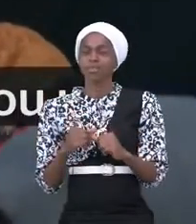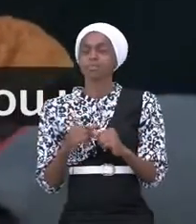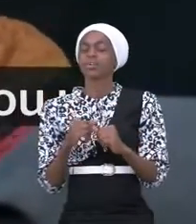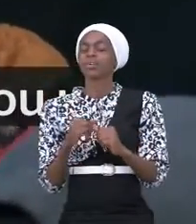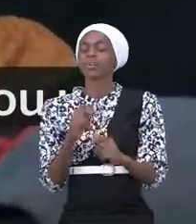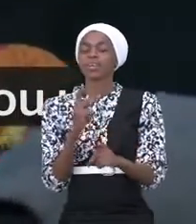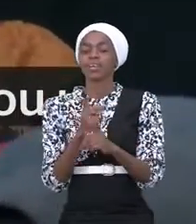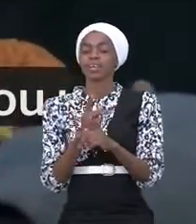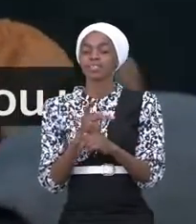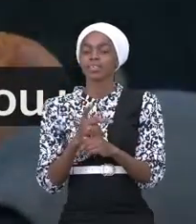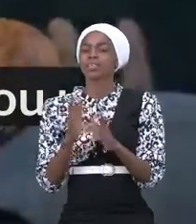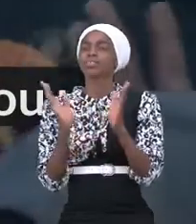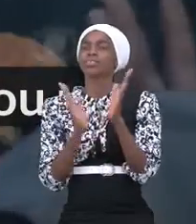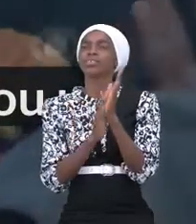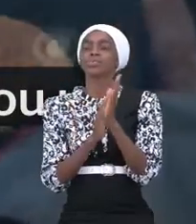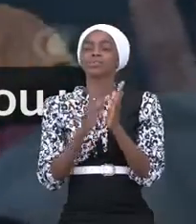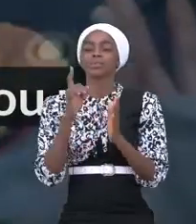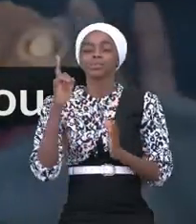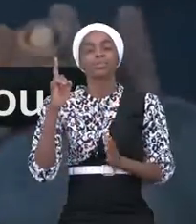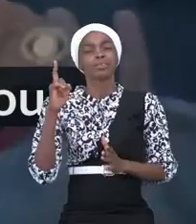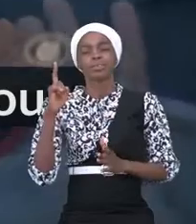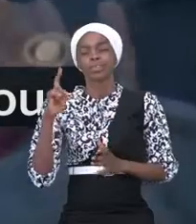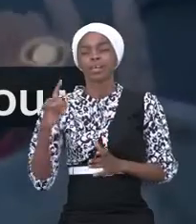Keep praising you,